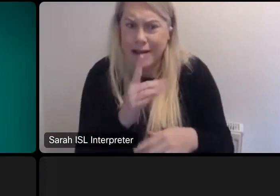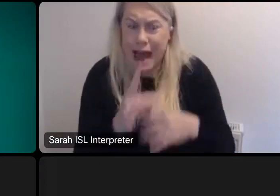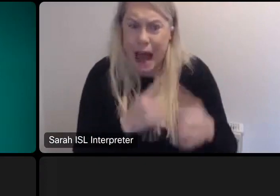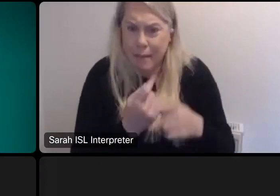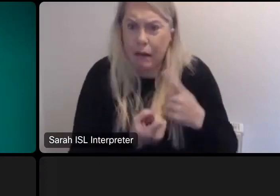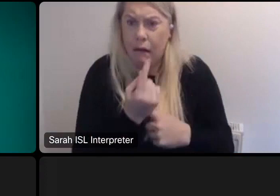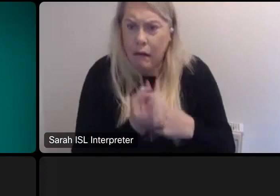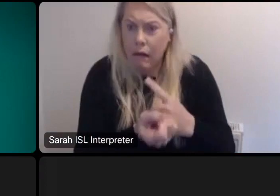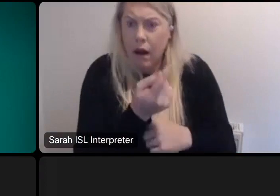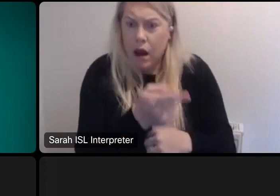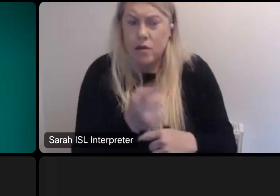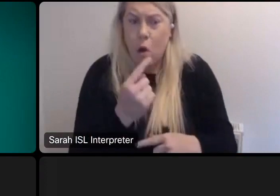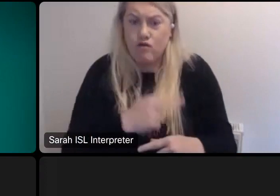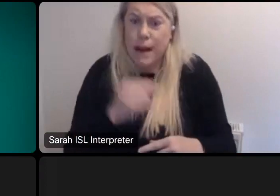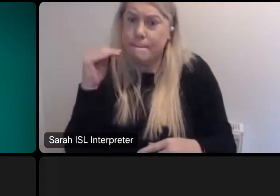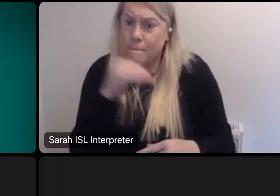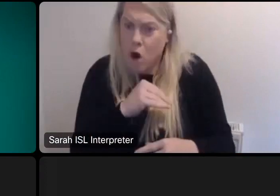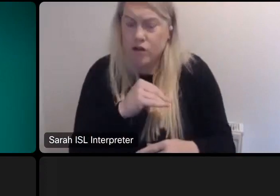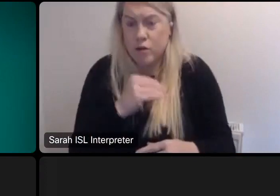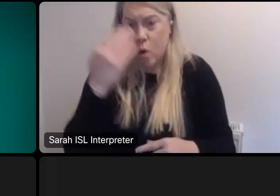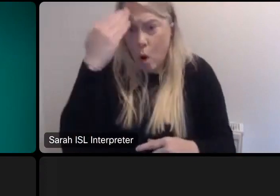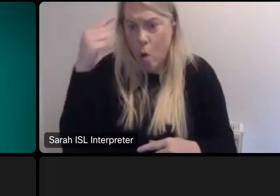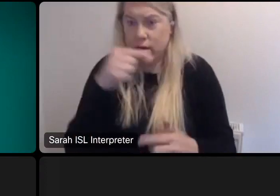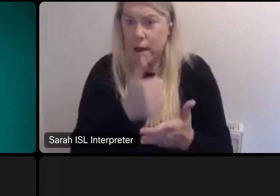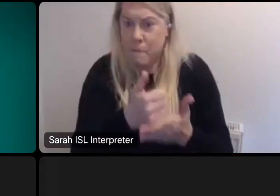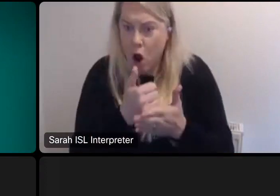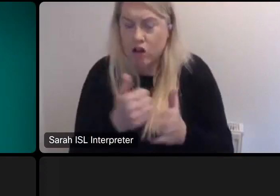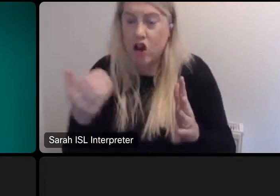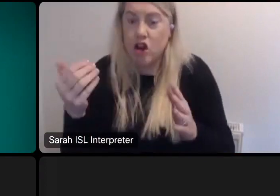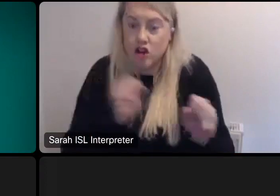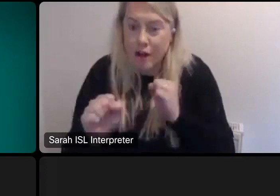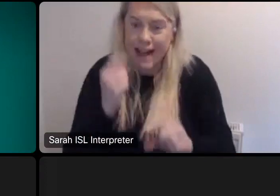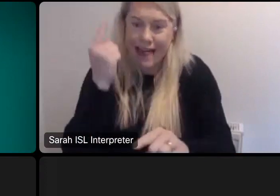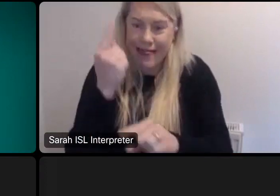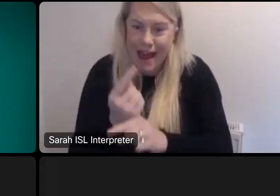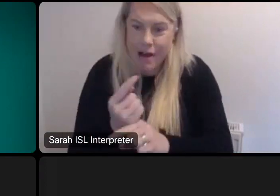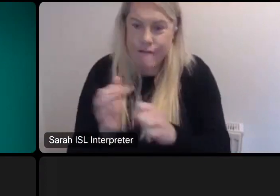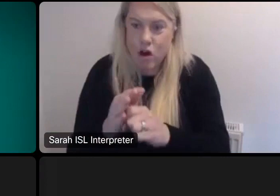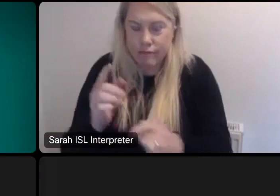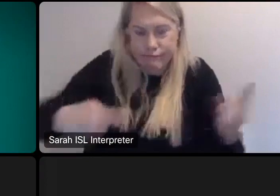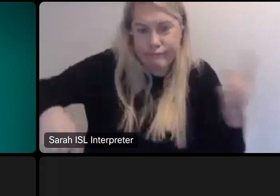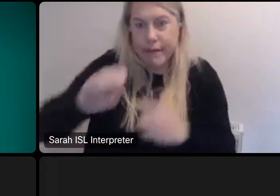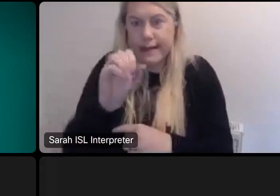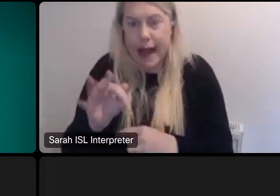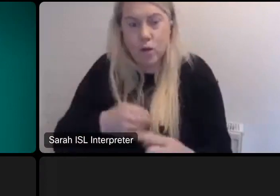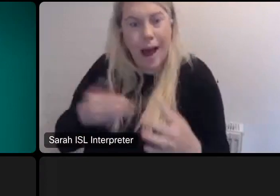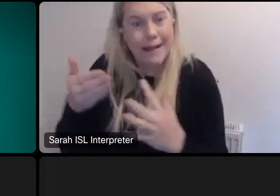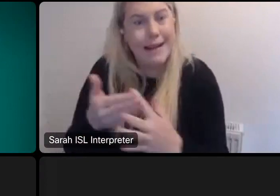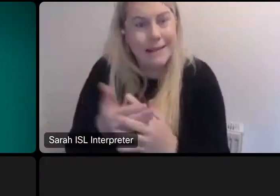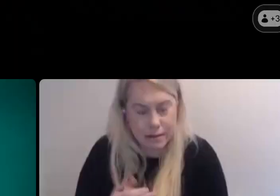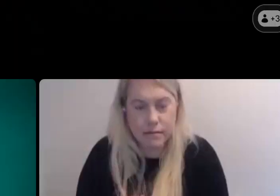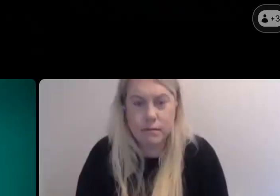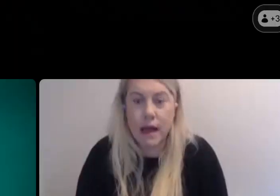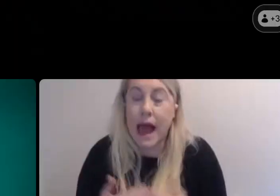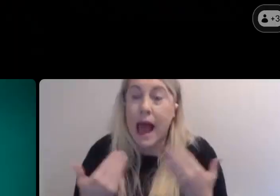just really important that people know that that support and service is available for staff. I'm going to talk to you a little bit about just our